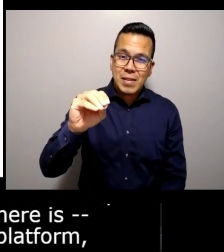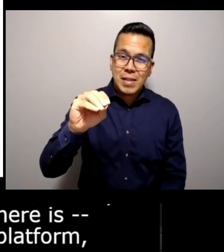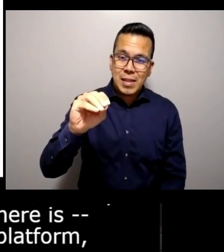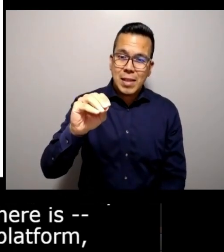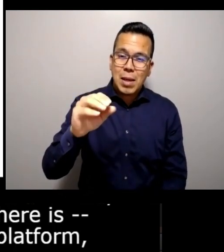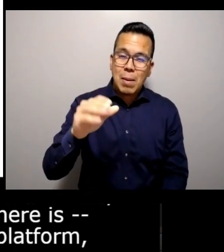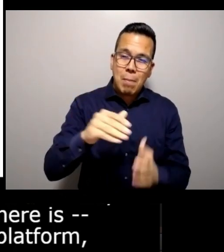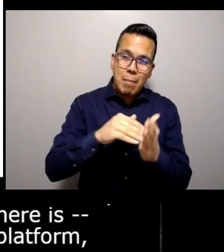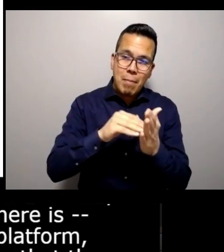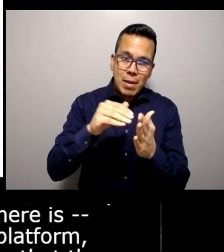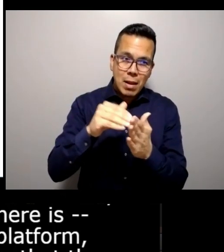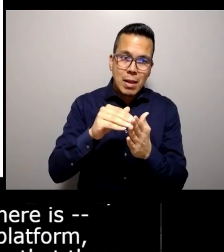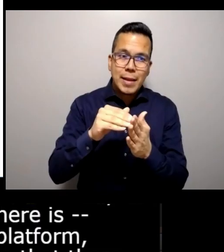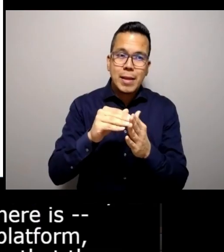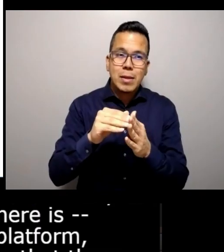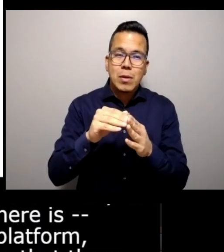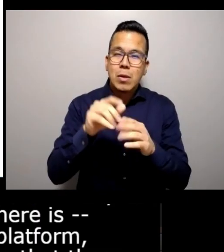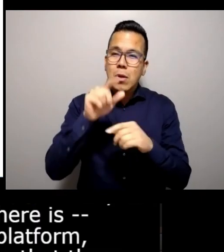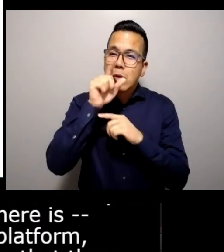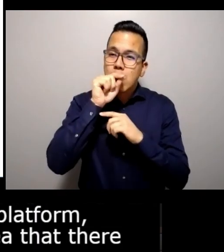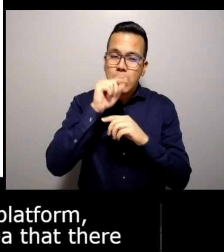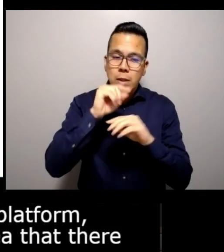communications a minute